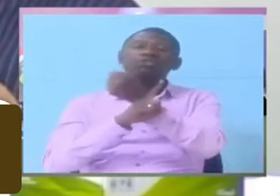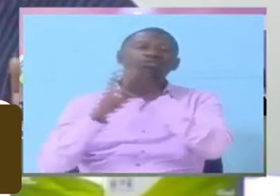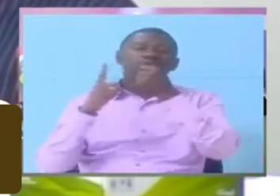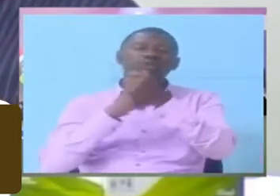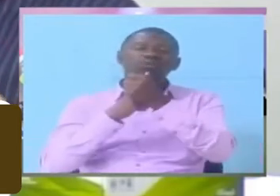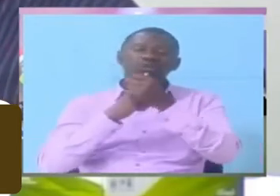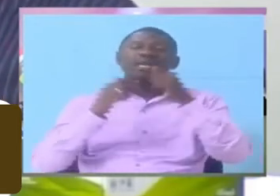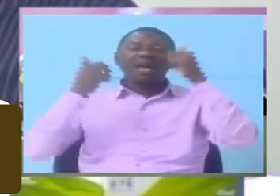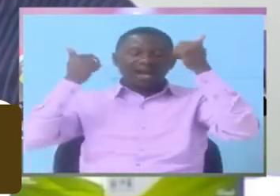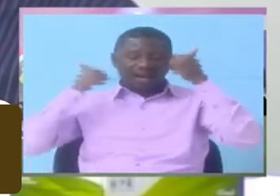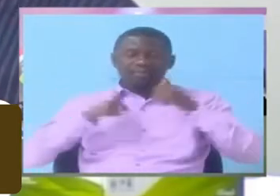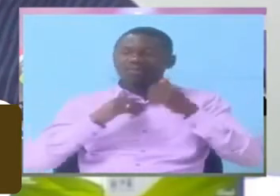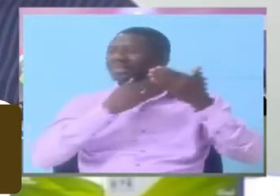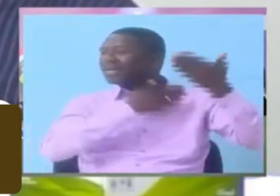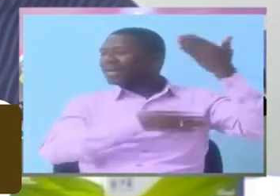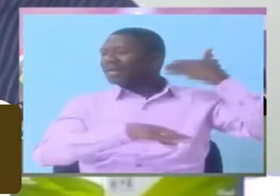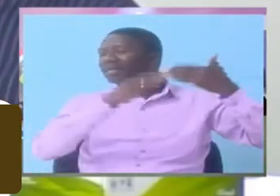that existed at the time.